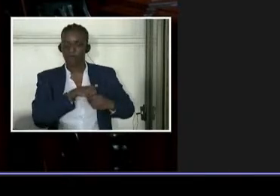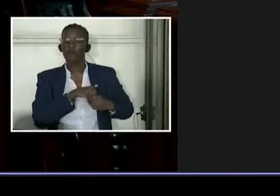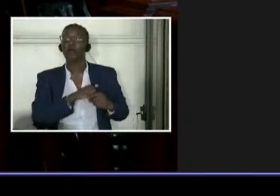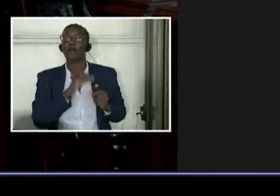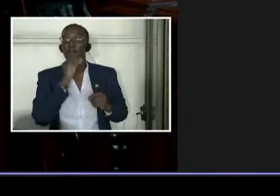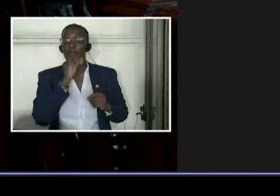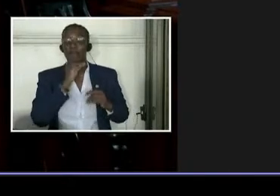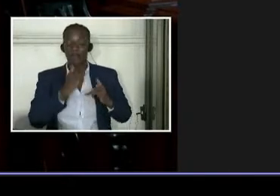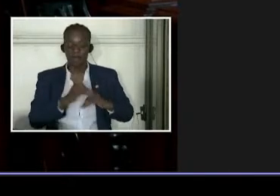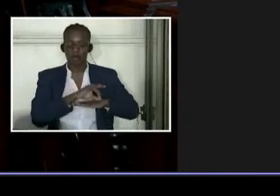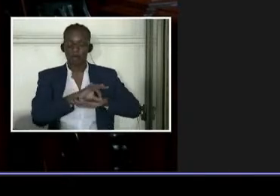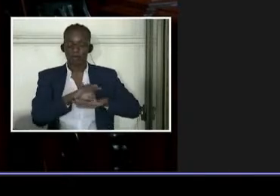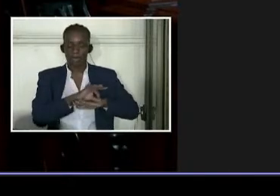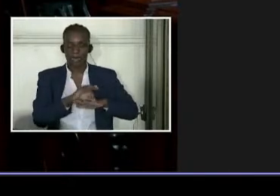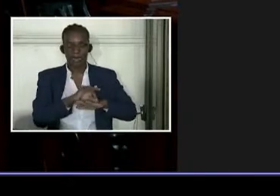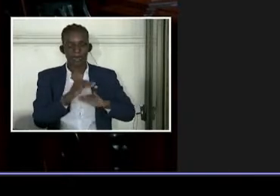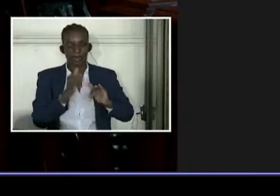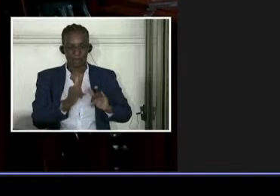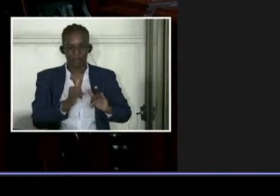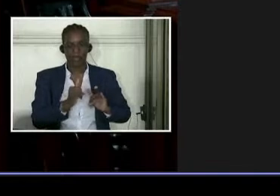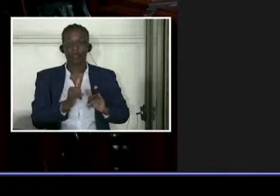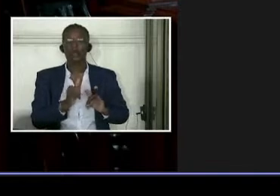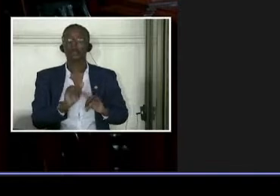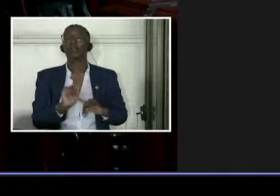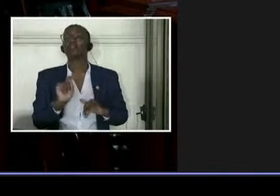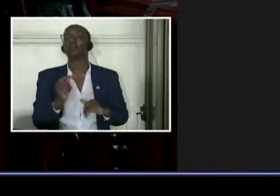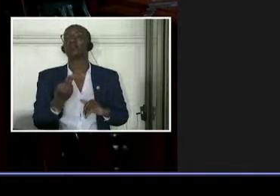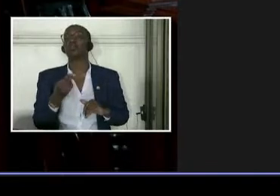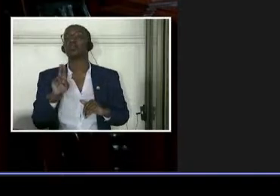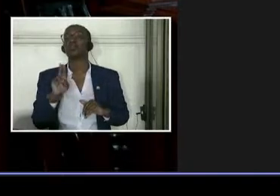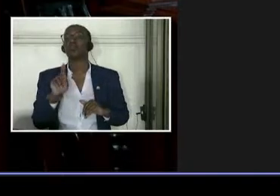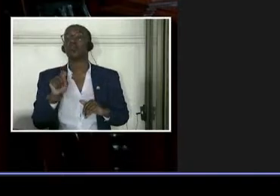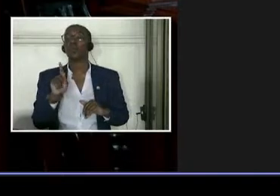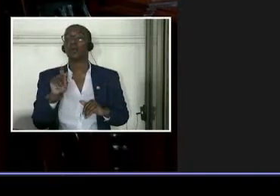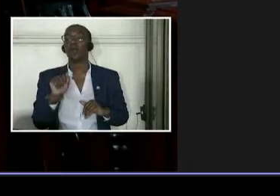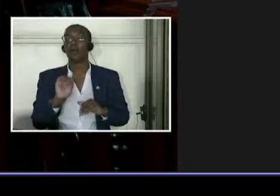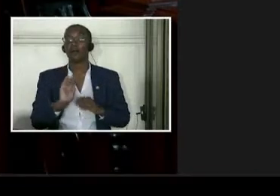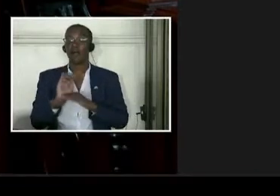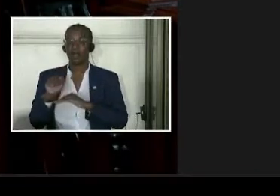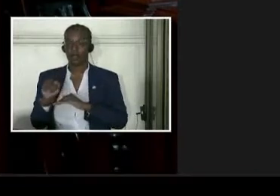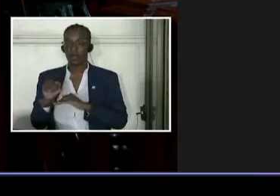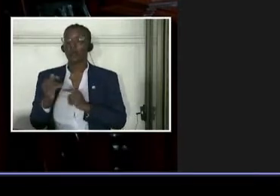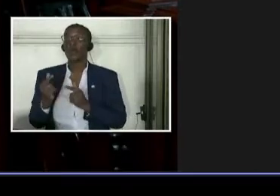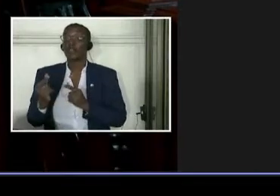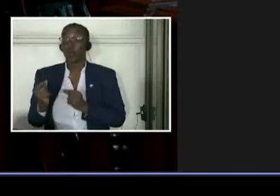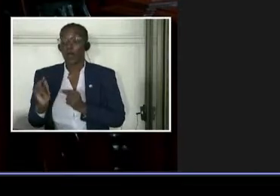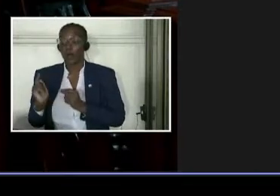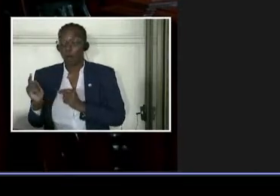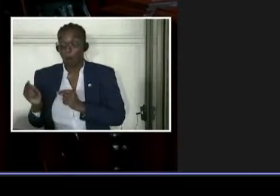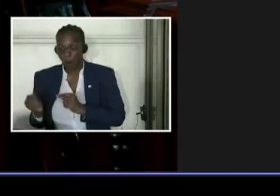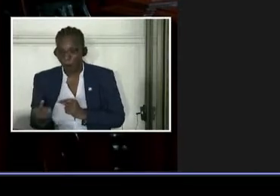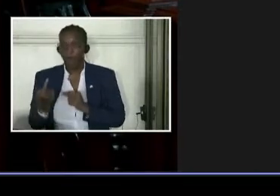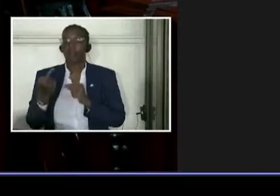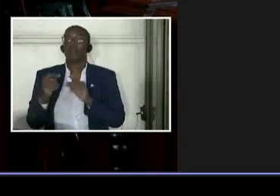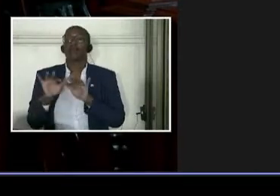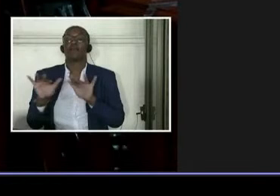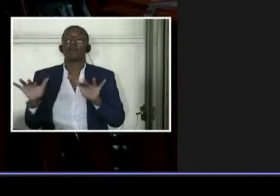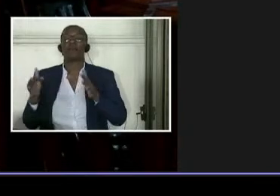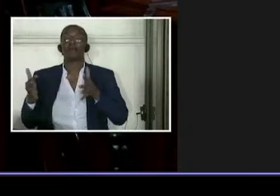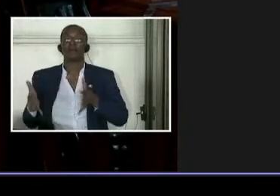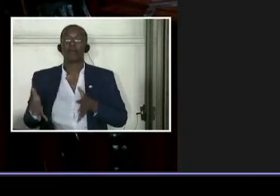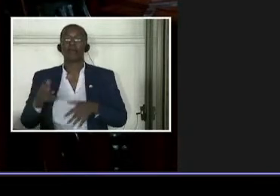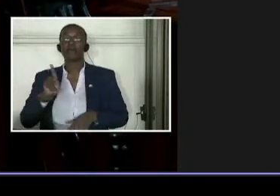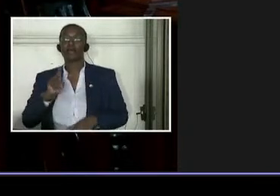currently under planning in Tutukanga Lane. And we are dealing with all sectors of our